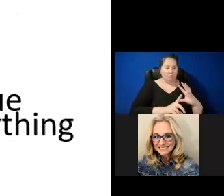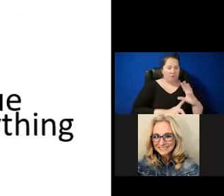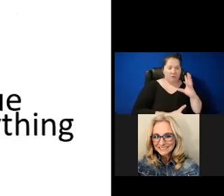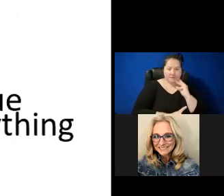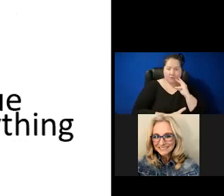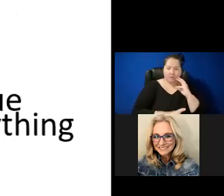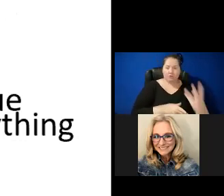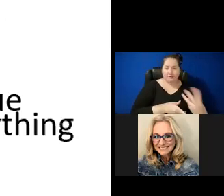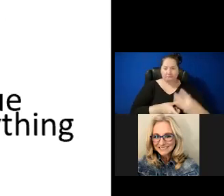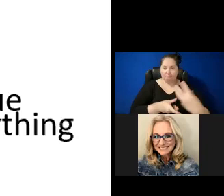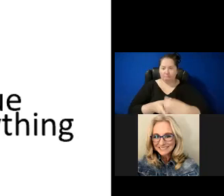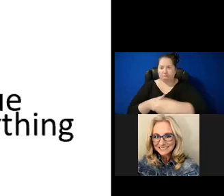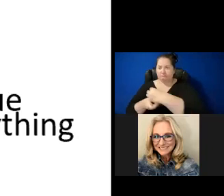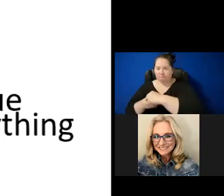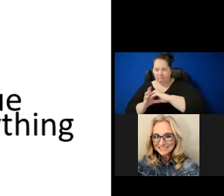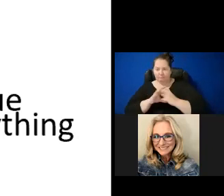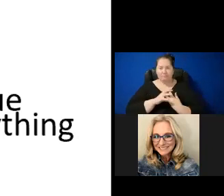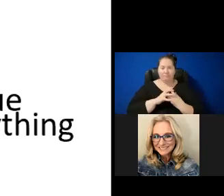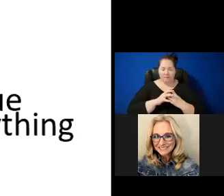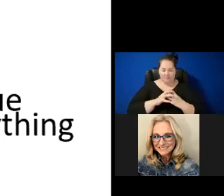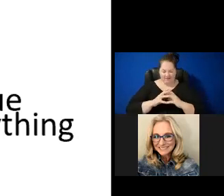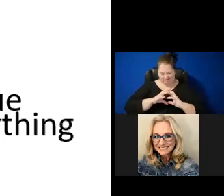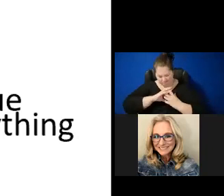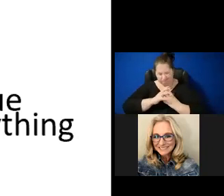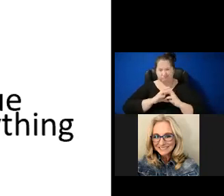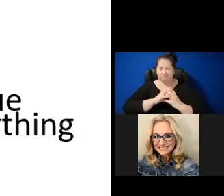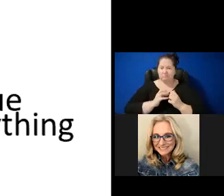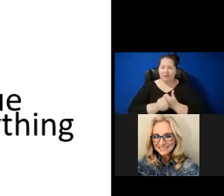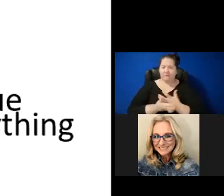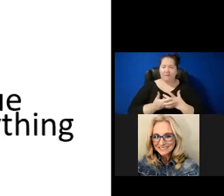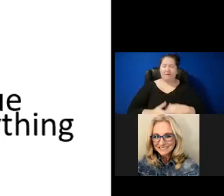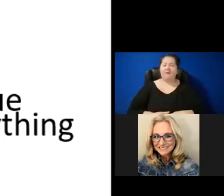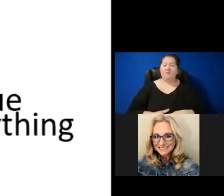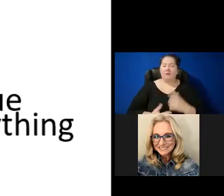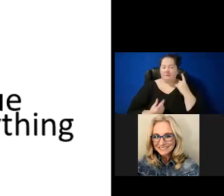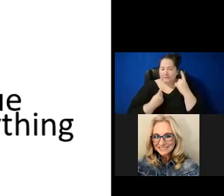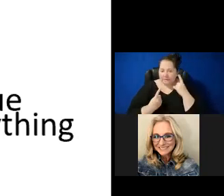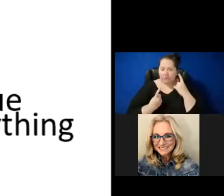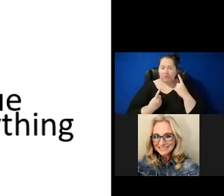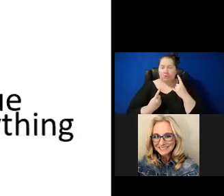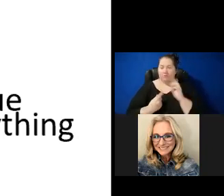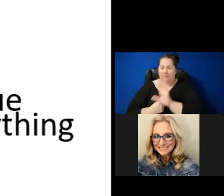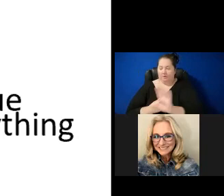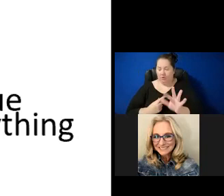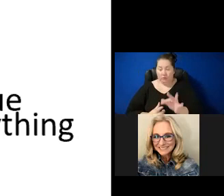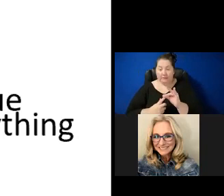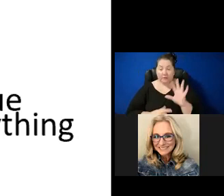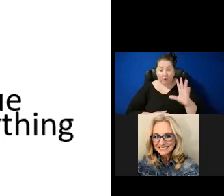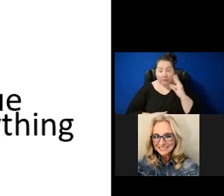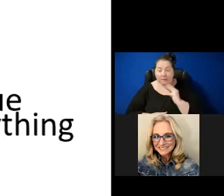experiences when it comes to discrimination and oppression. And so we must consider that these